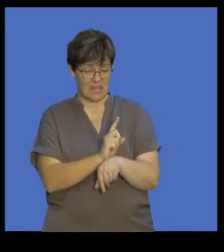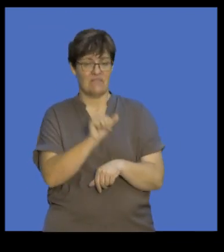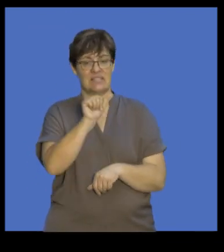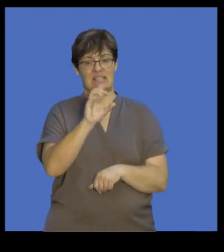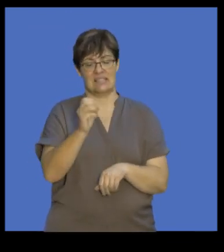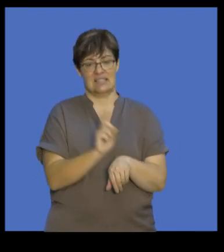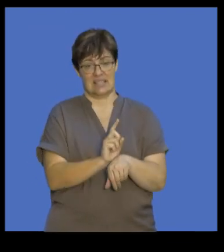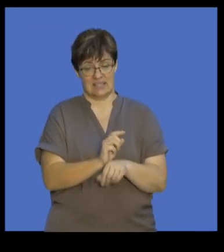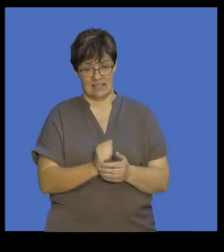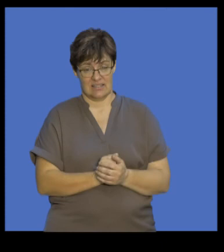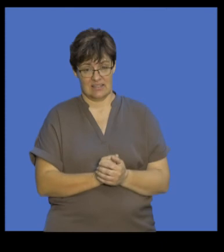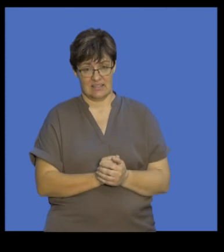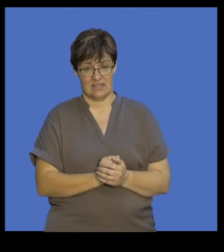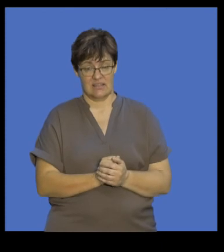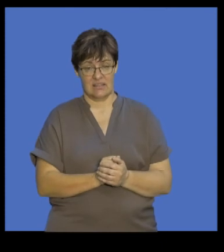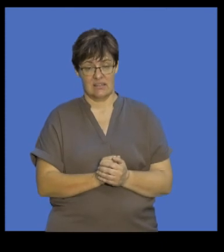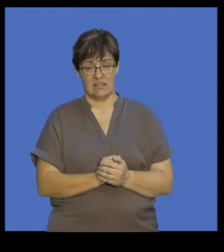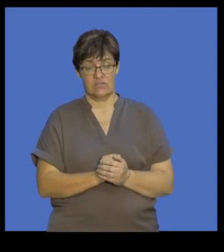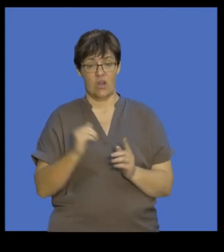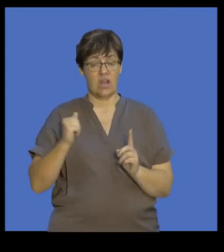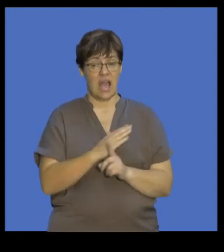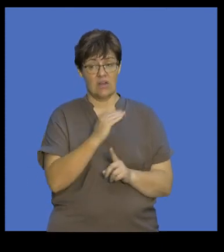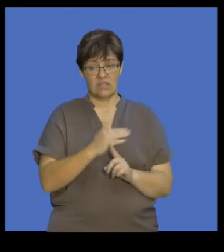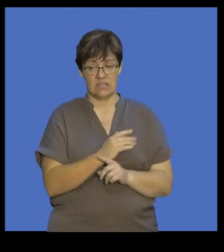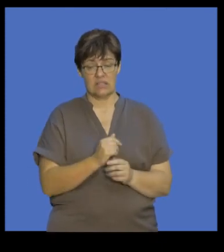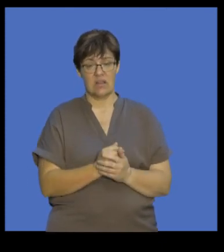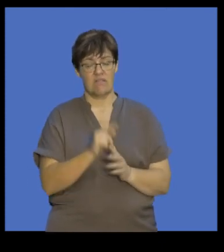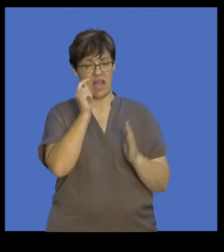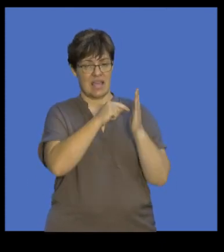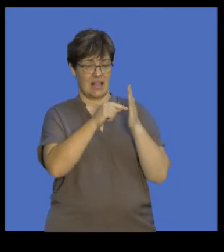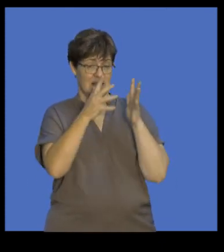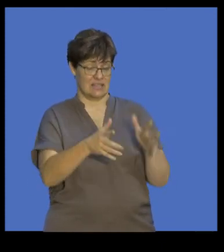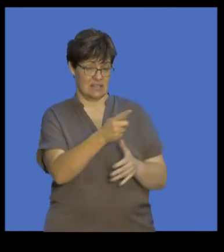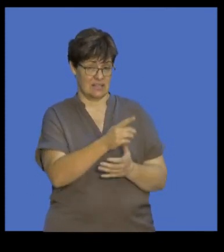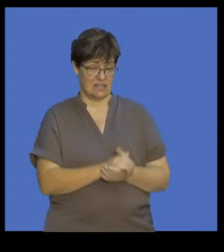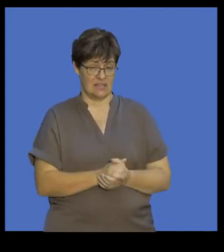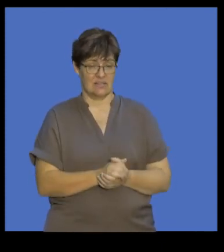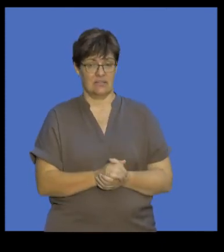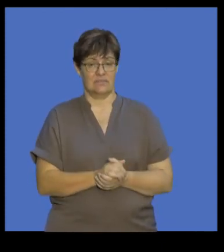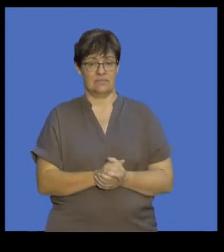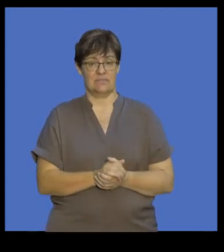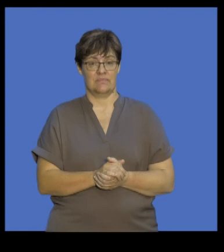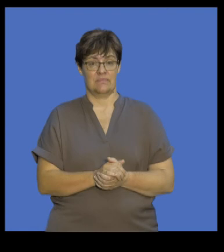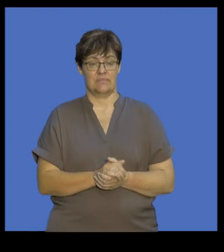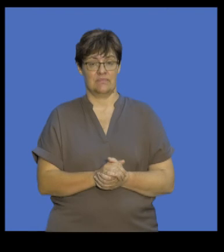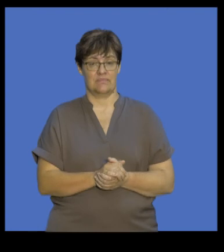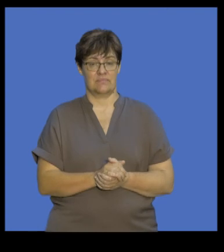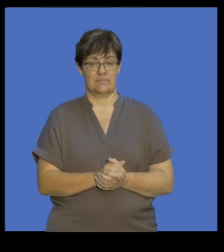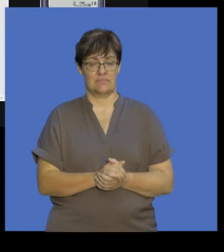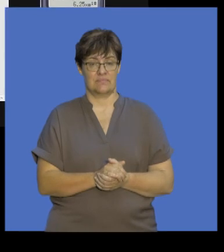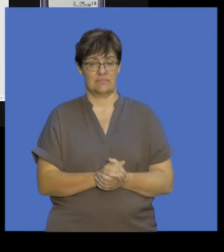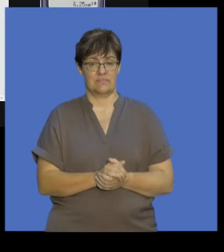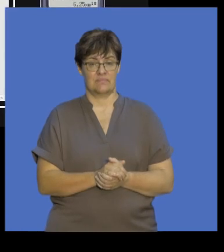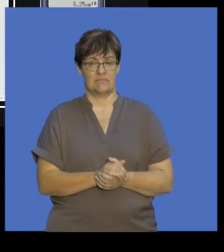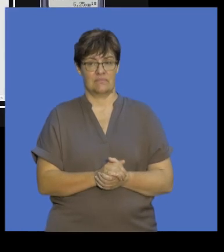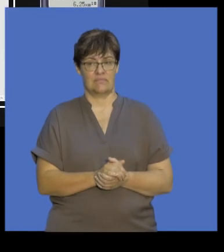every minute there are 60 seconds, okay? So our current, if we quickly go to our calculator, okay,